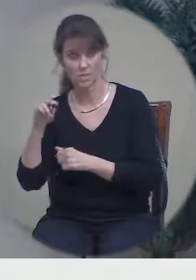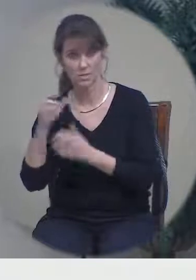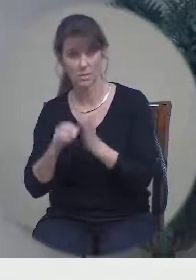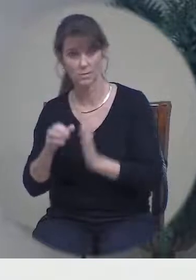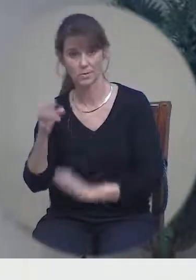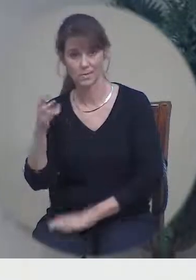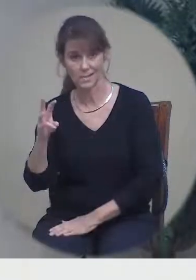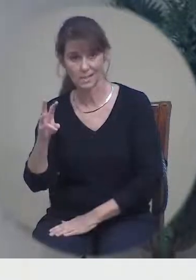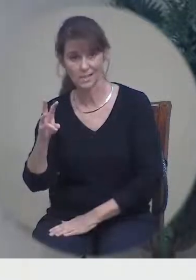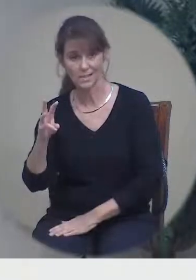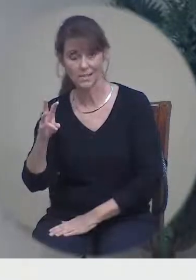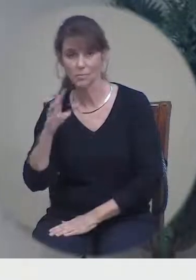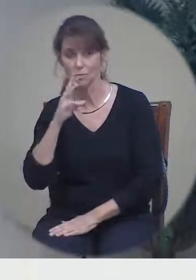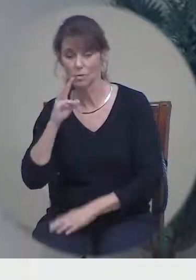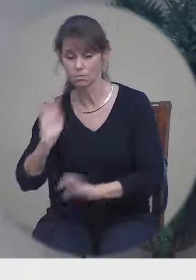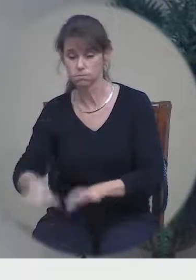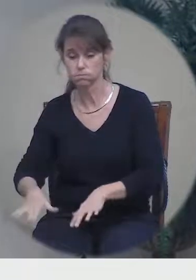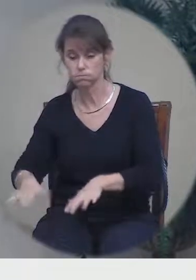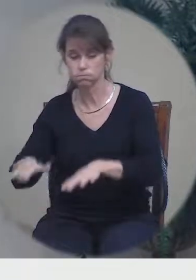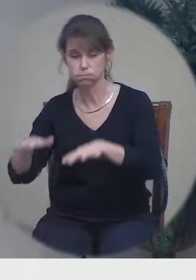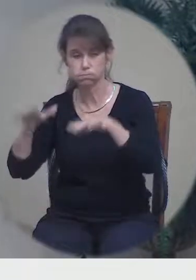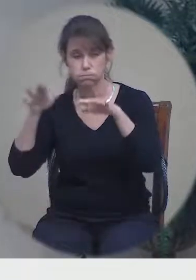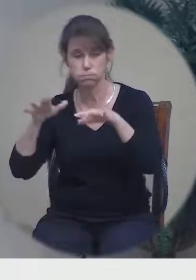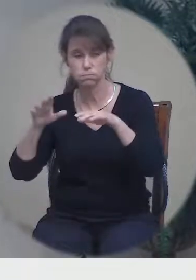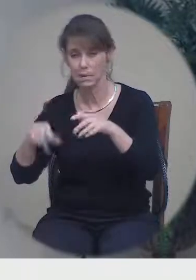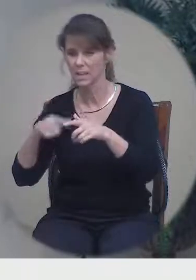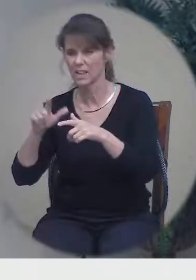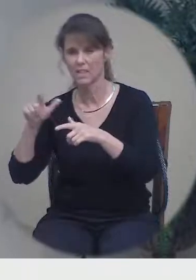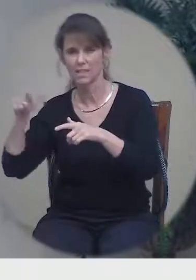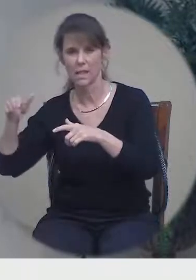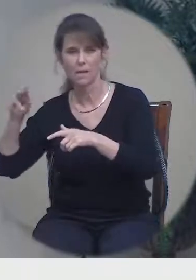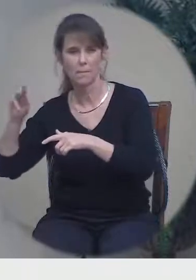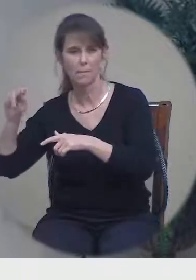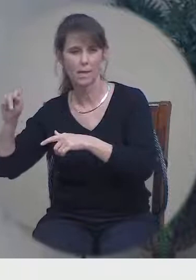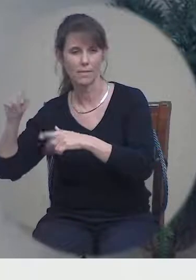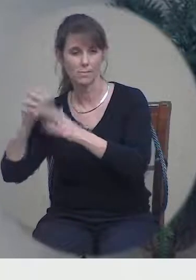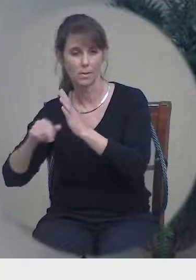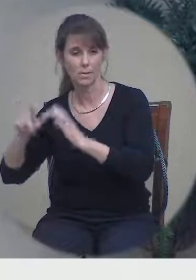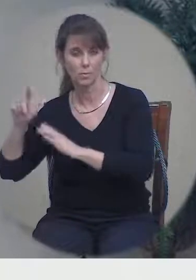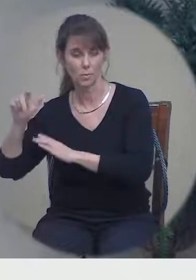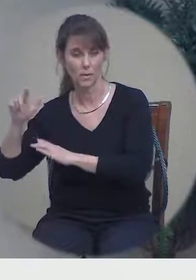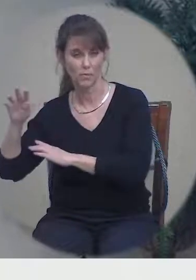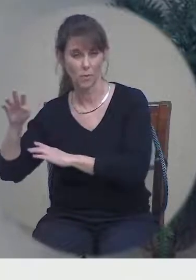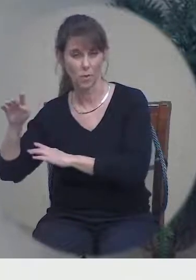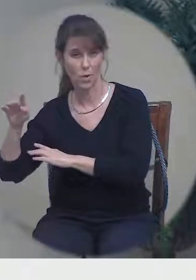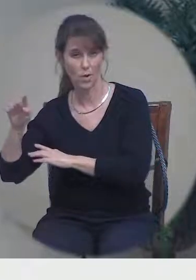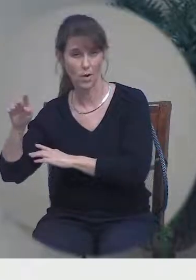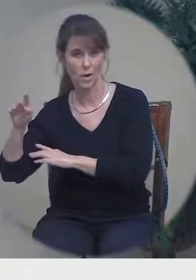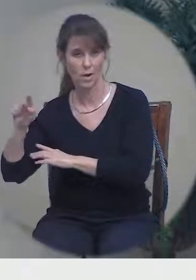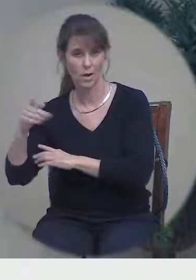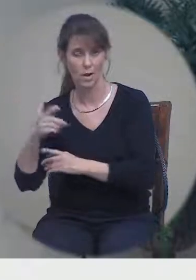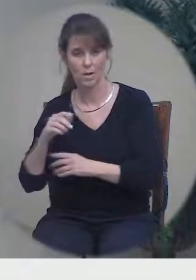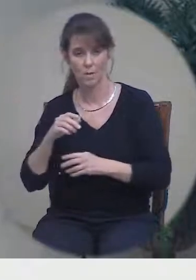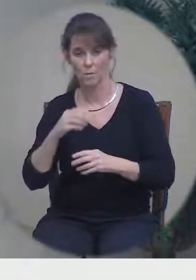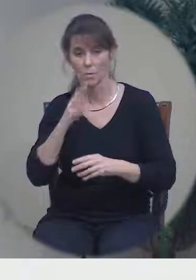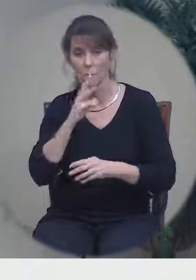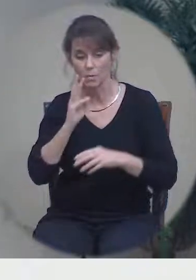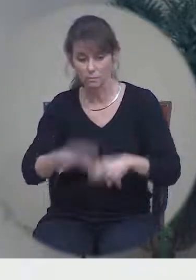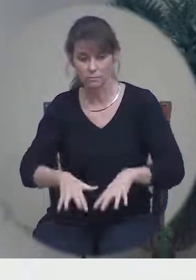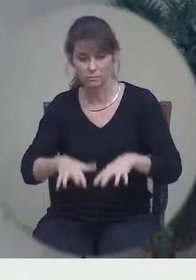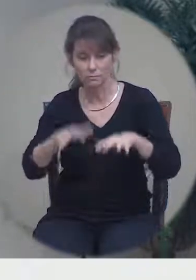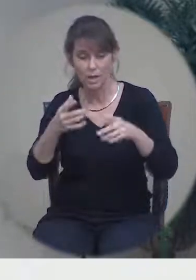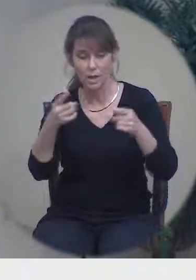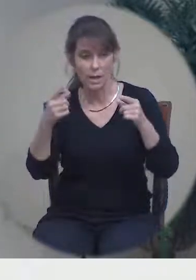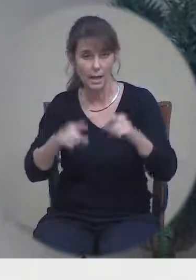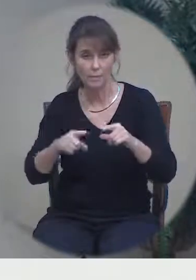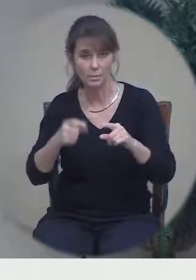then Jesus refers to them in Matthew chapter 24. What were people doing? They were eating and drinking. They weren't thinking about